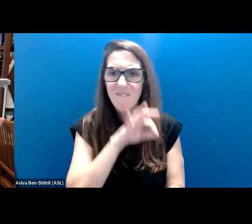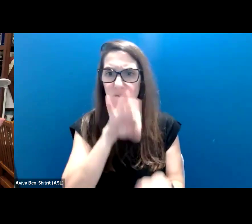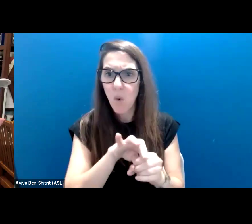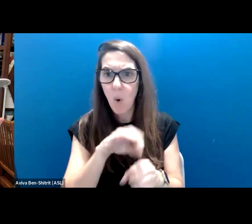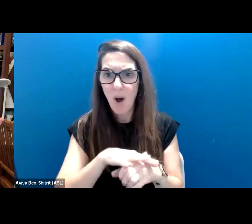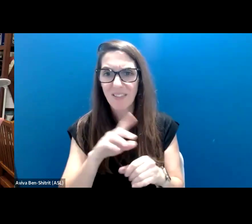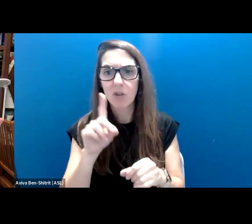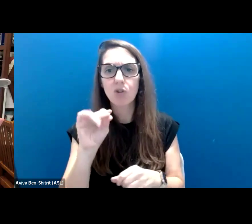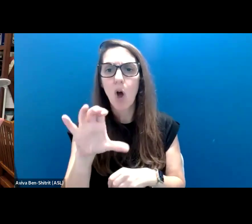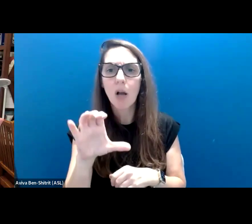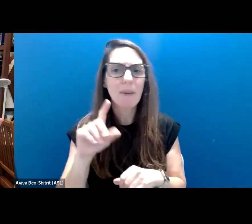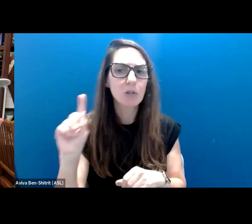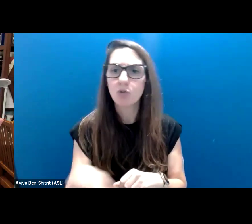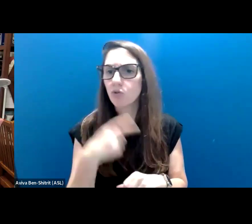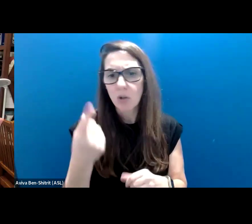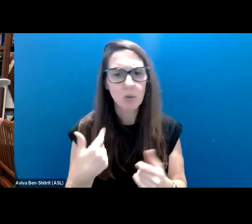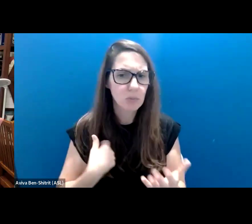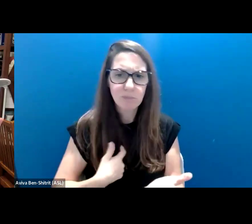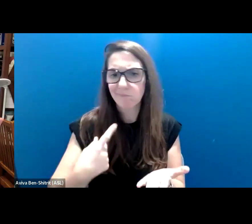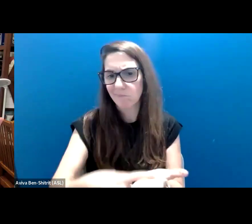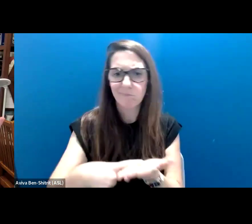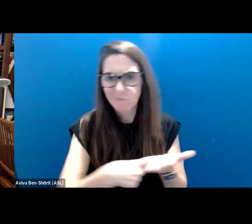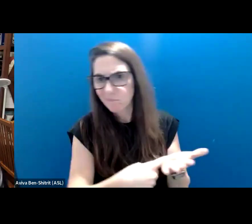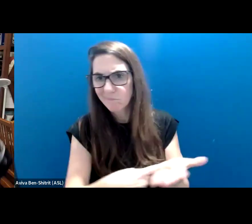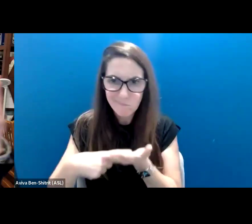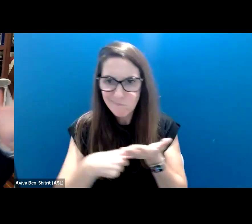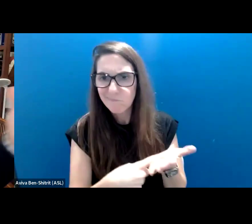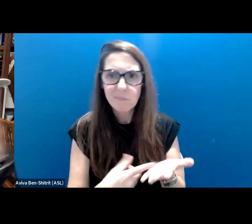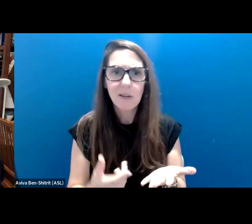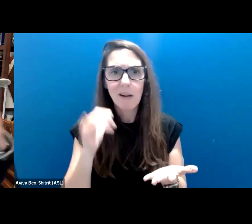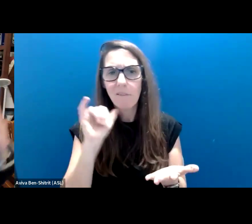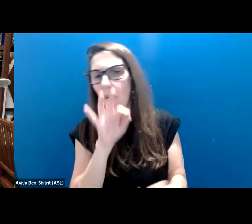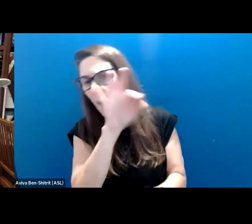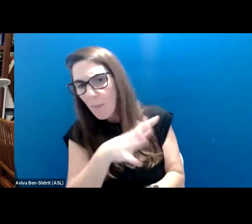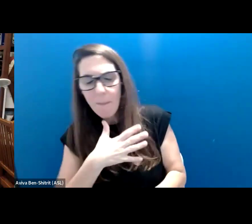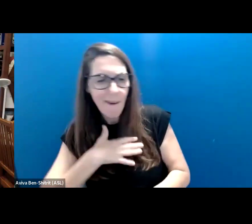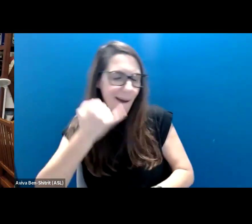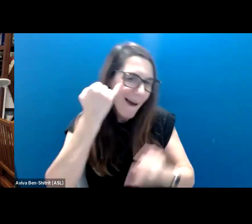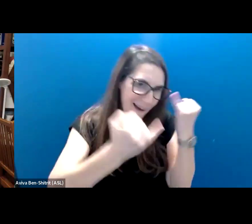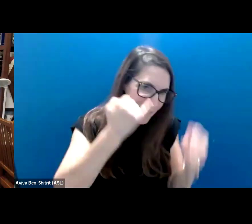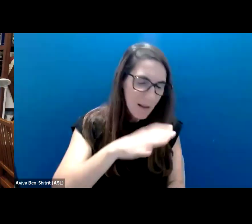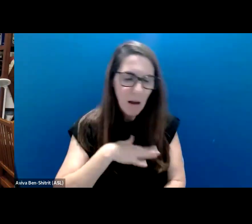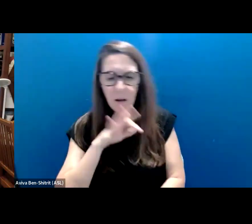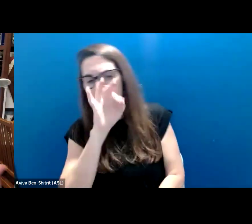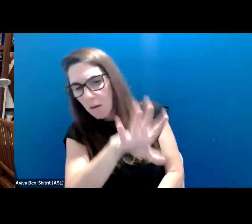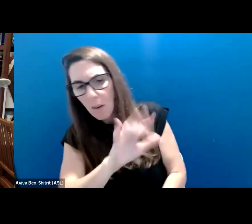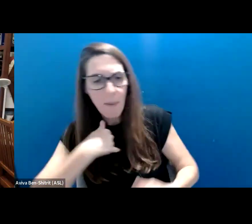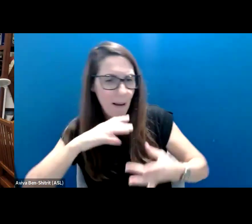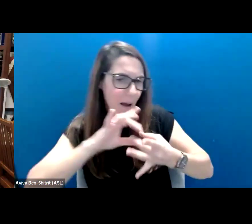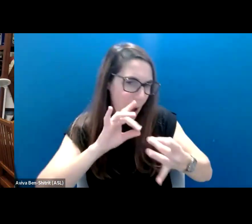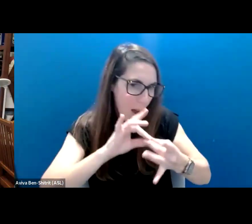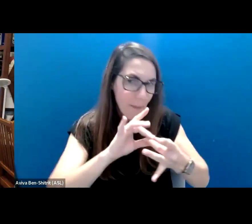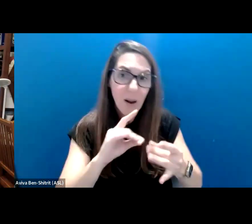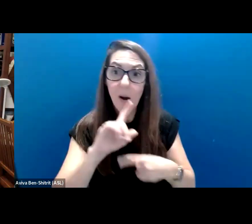right? It would be so that we can deliberate, so that we can like, here's my ideas, I'm going to put them together. Here's my comments on this thing, so that we haven't, so that when we